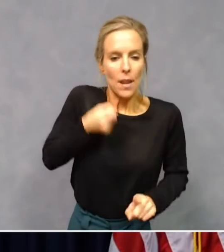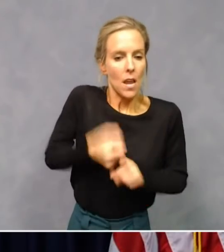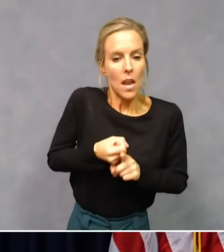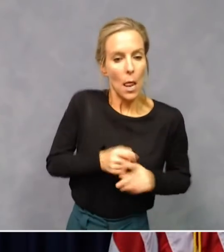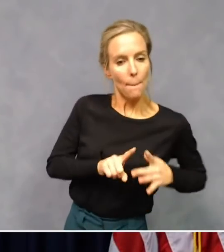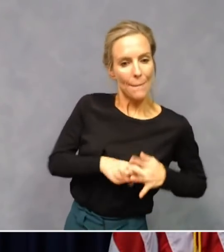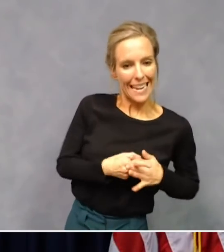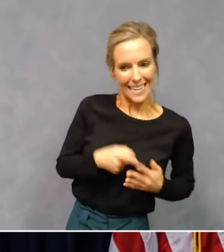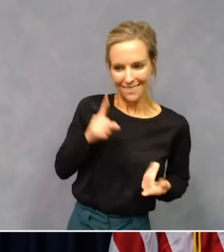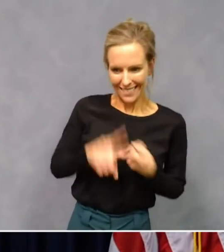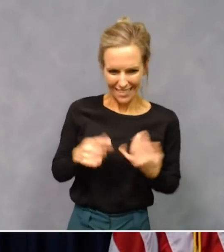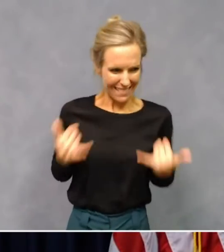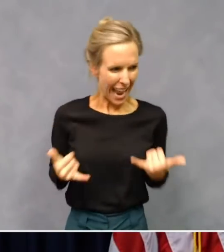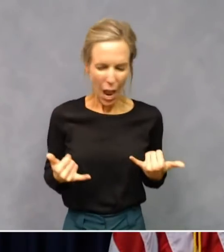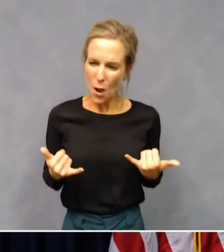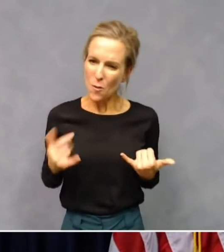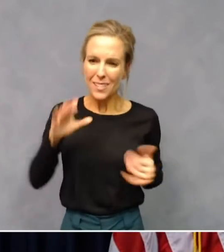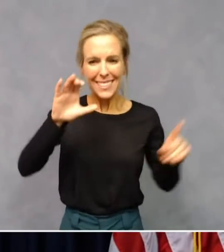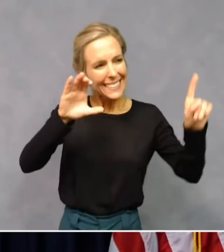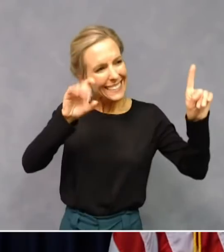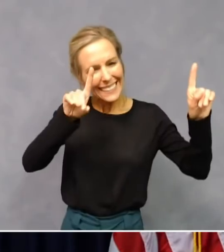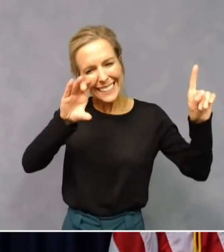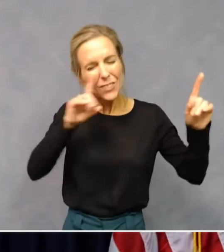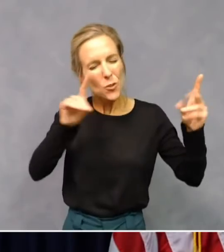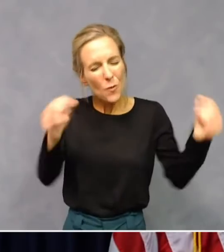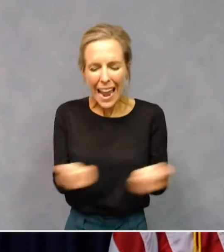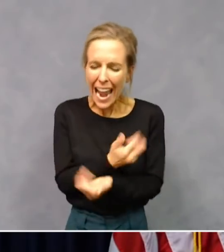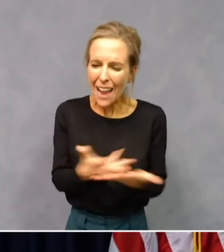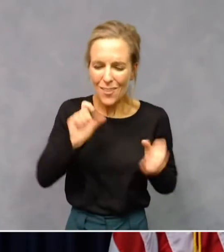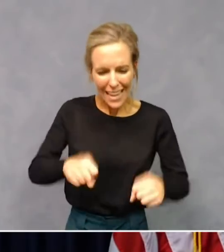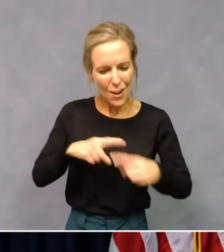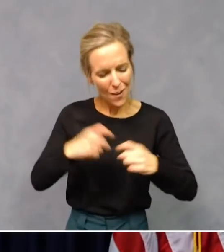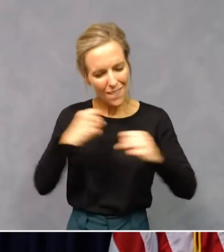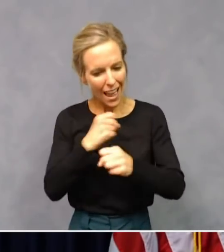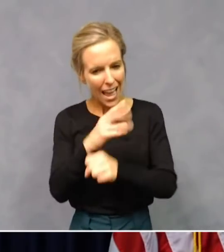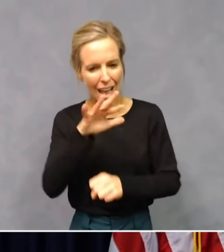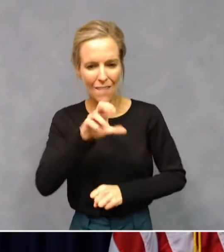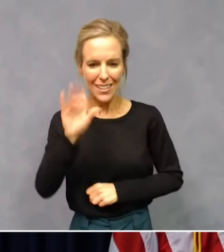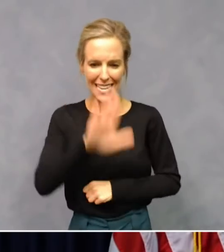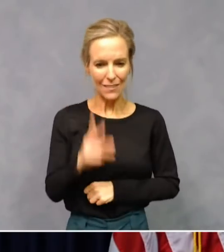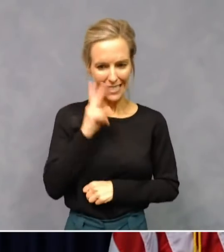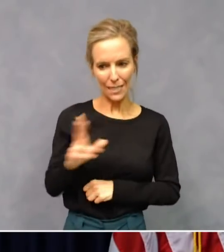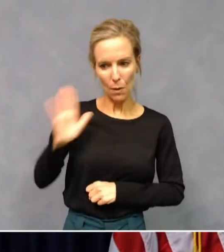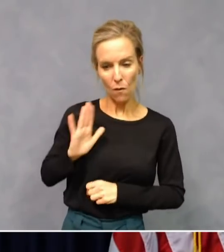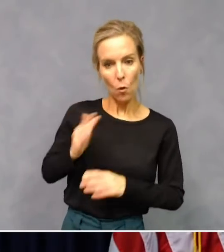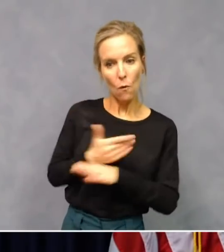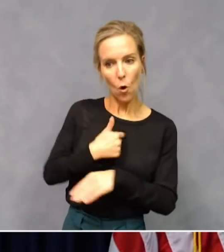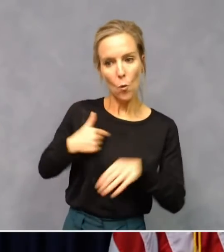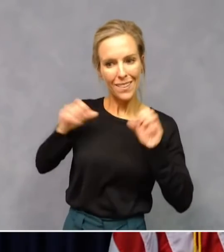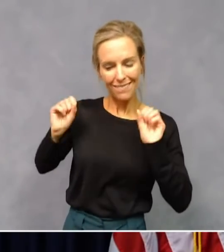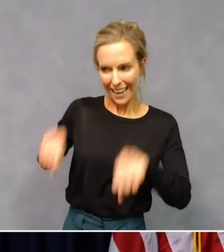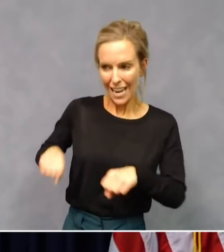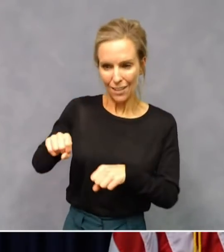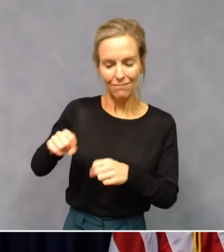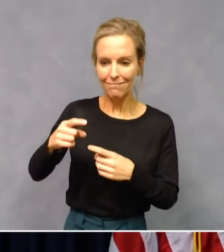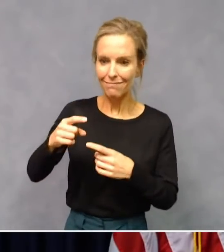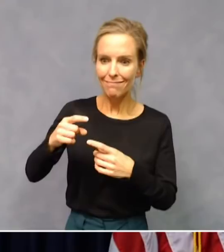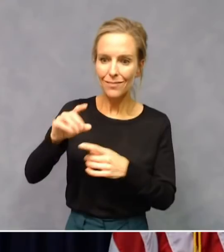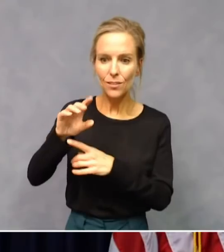you should do to fight a virus that it's never seen before we treat it, before we